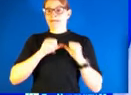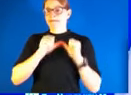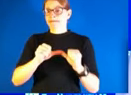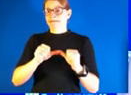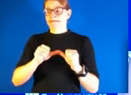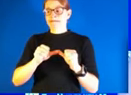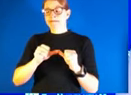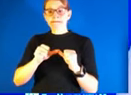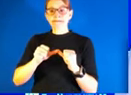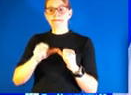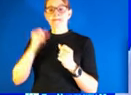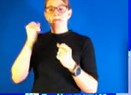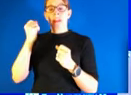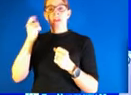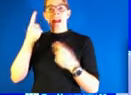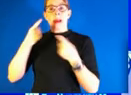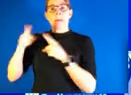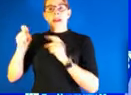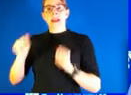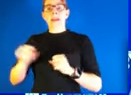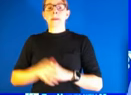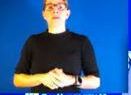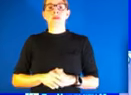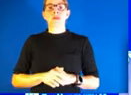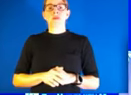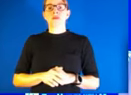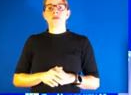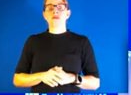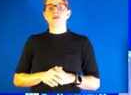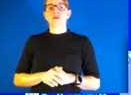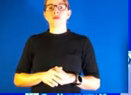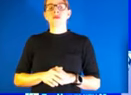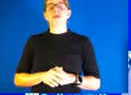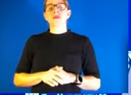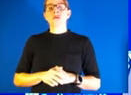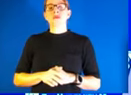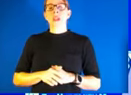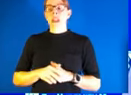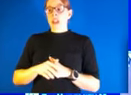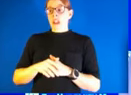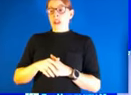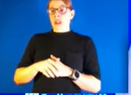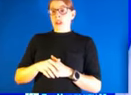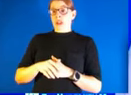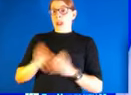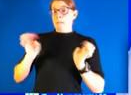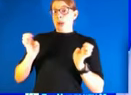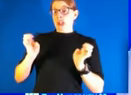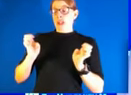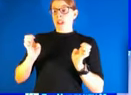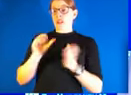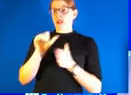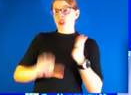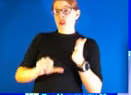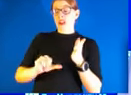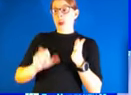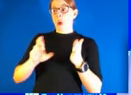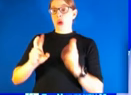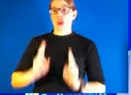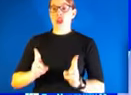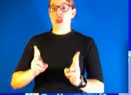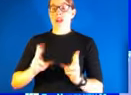that. We know that we have had to cut back on some of our surgeries that are not emergent or are urgent to